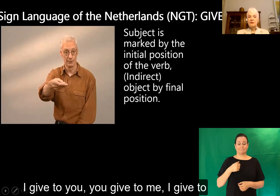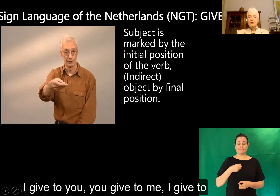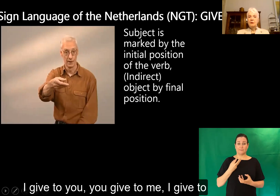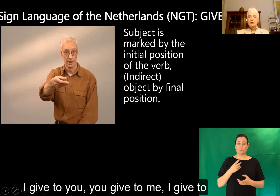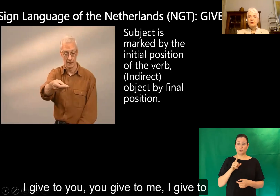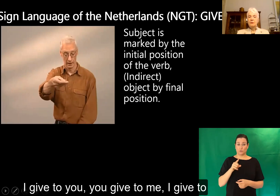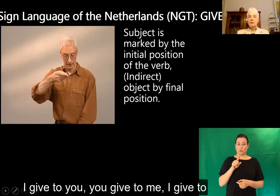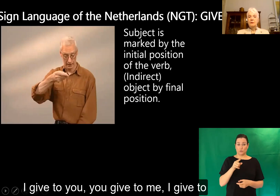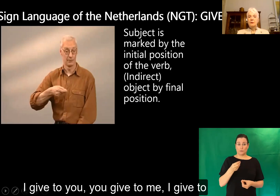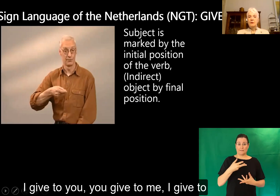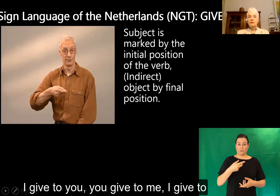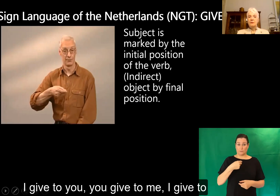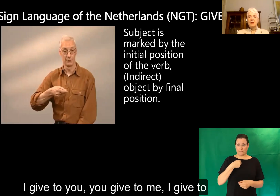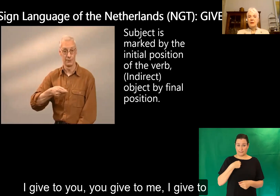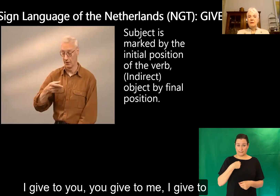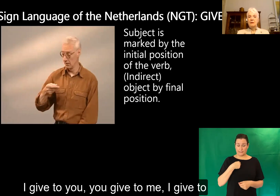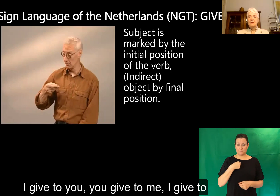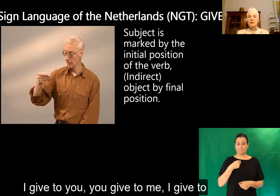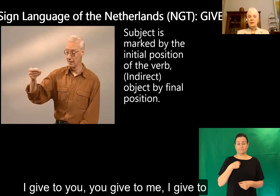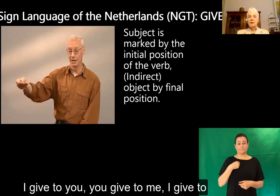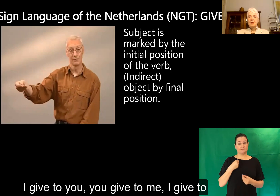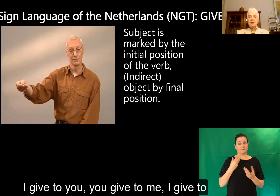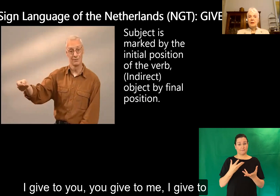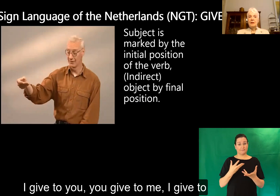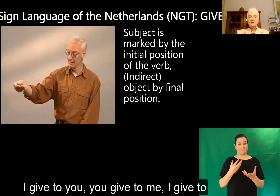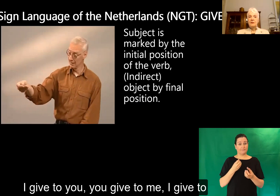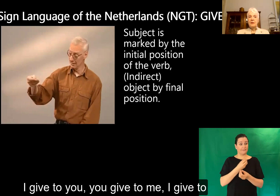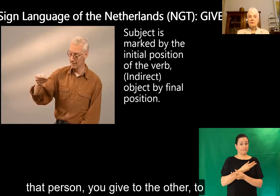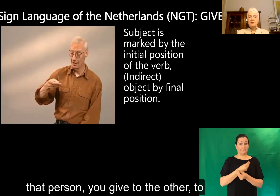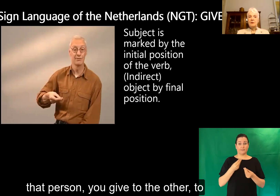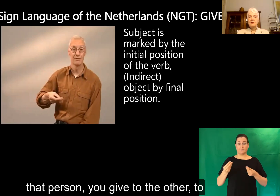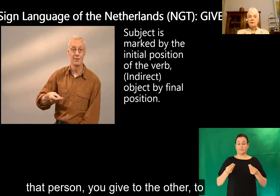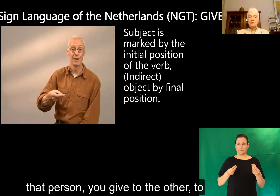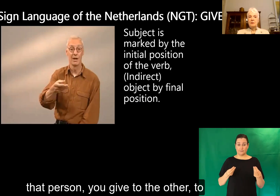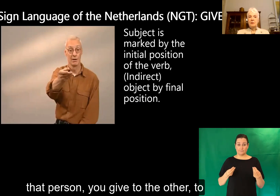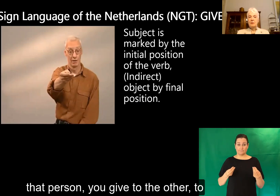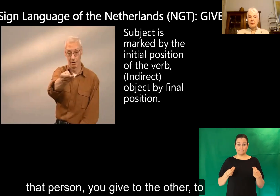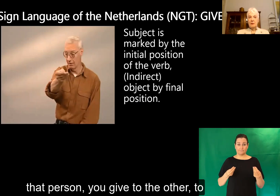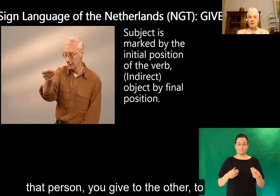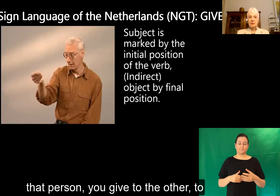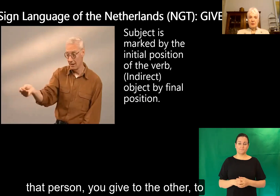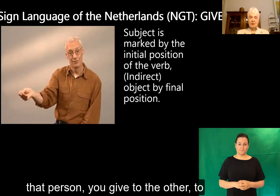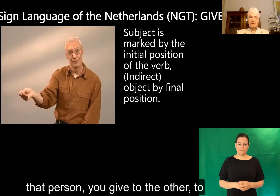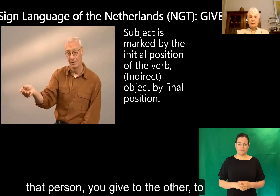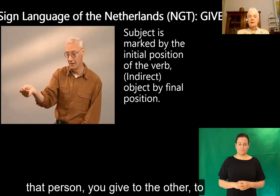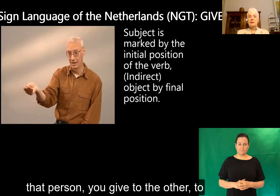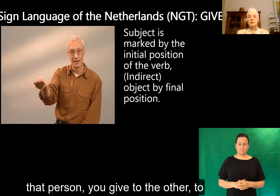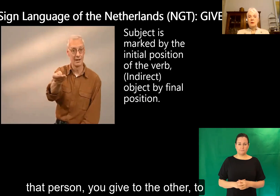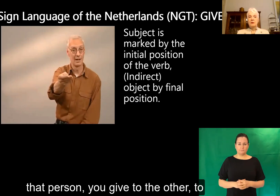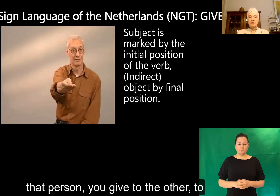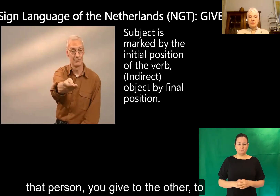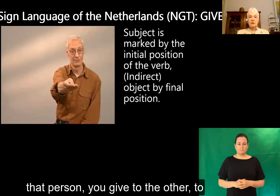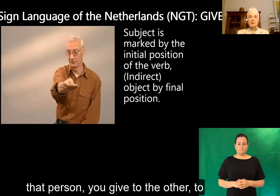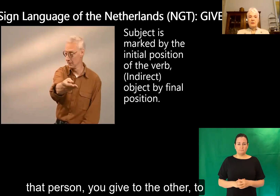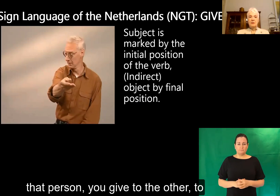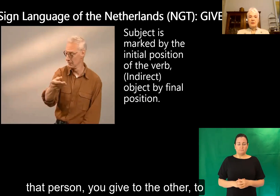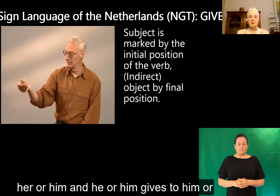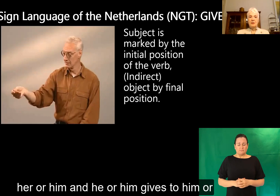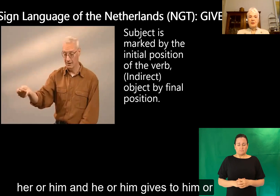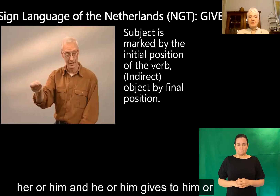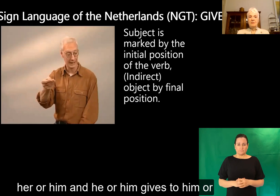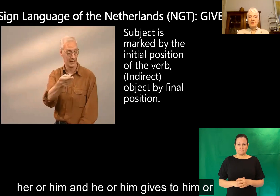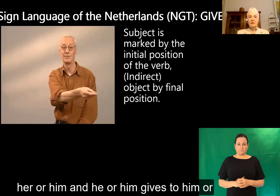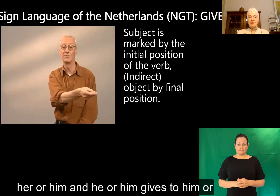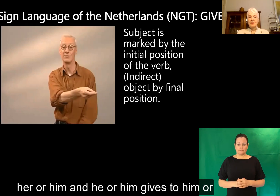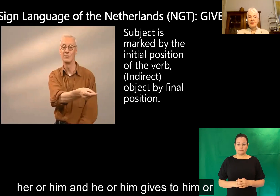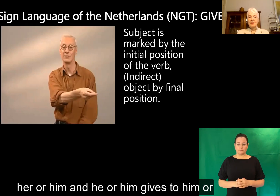I give to you, you give to me, I give to that person, and that you give to the other, to her